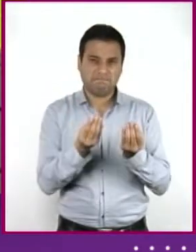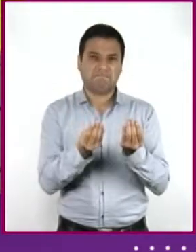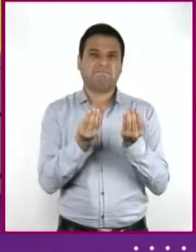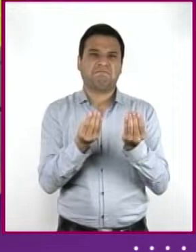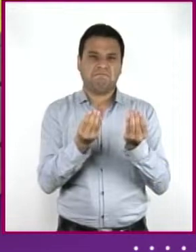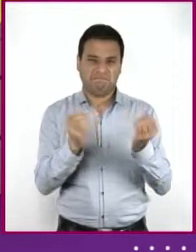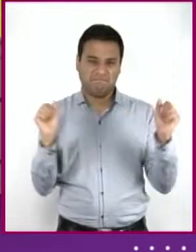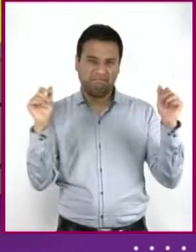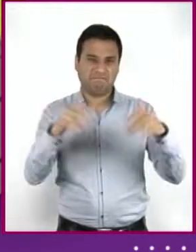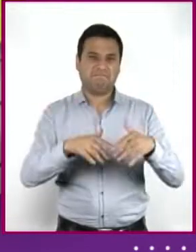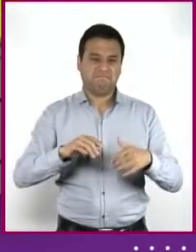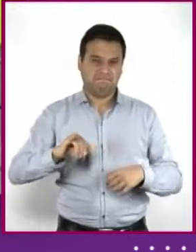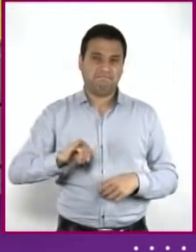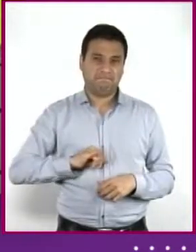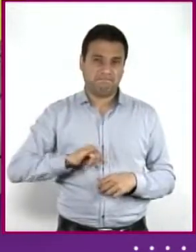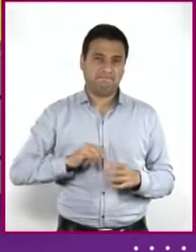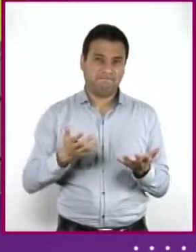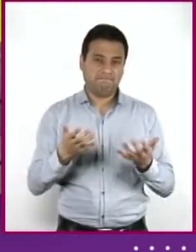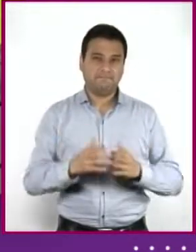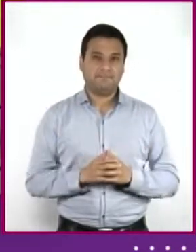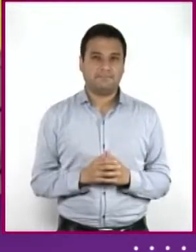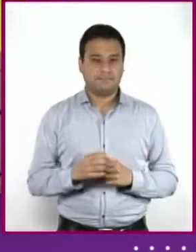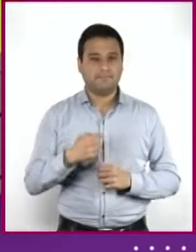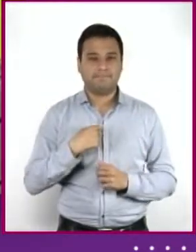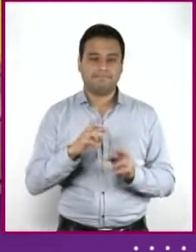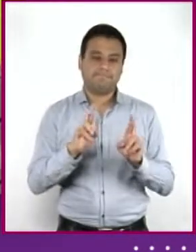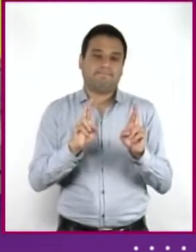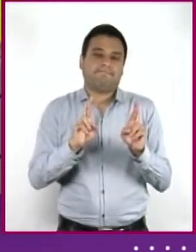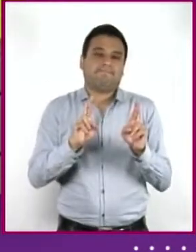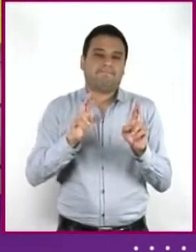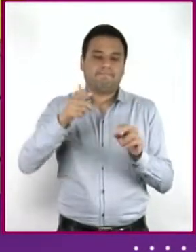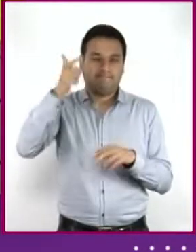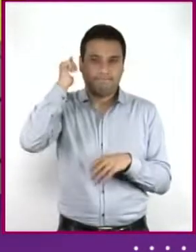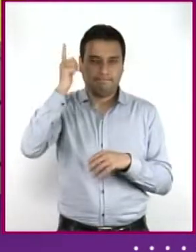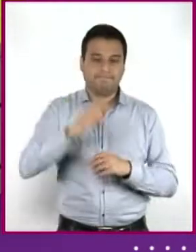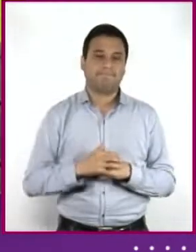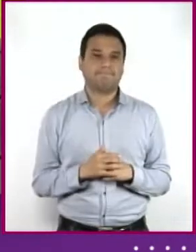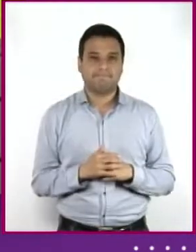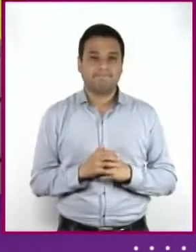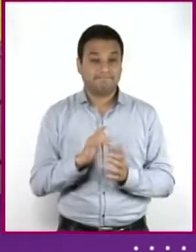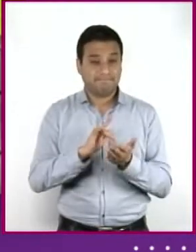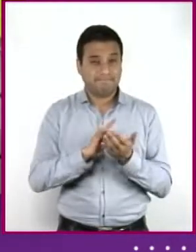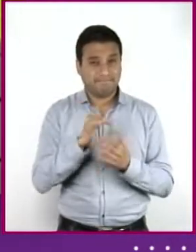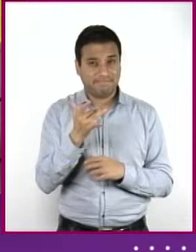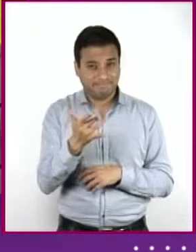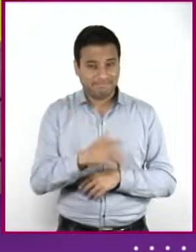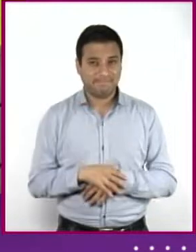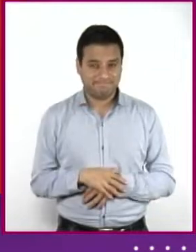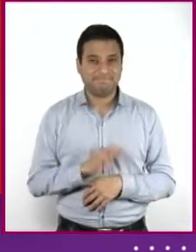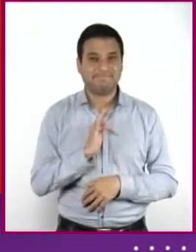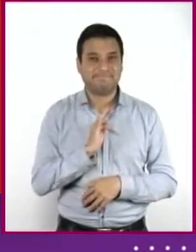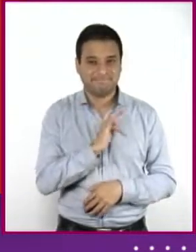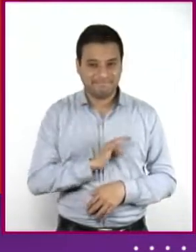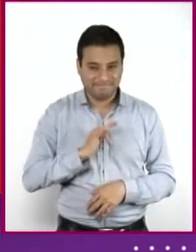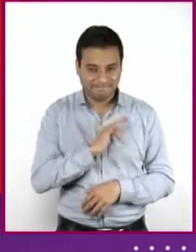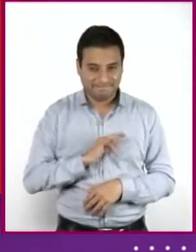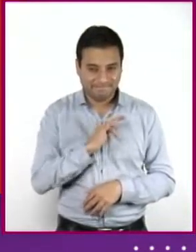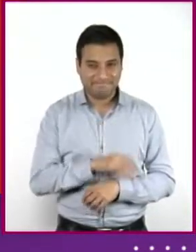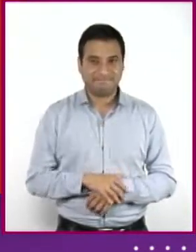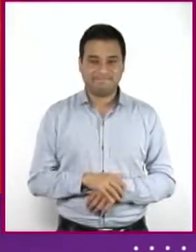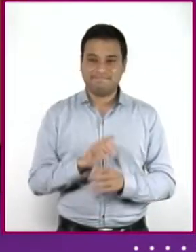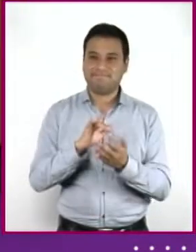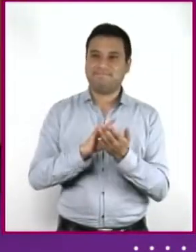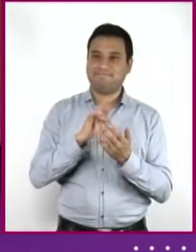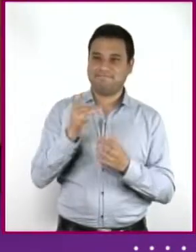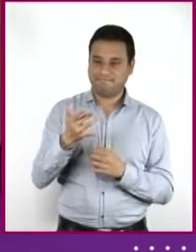come to La Covacha. I really hope so. Thank you very much, Jimena, and congratulations. Thank